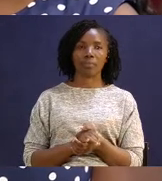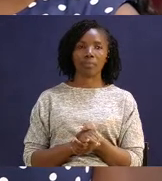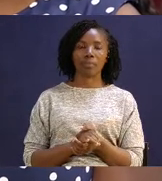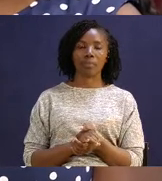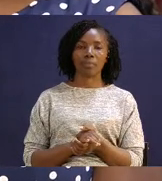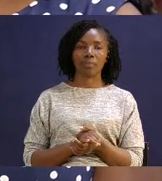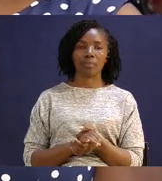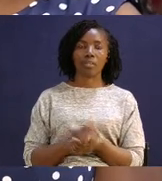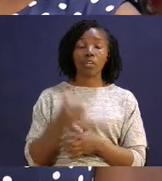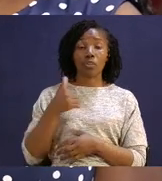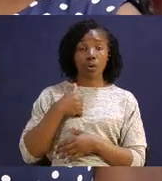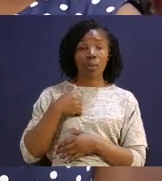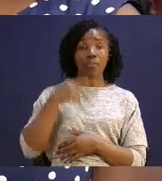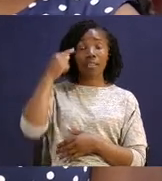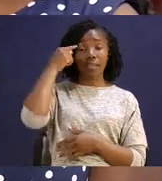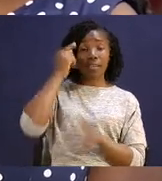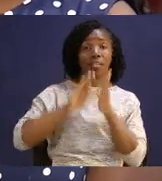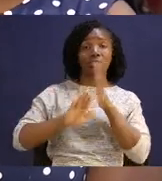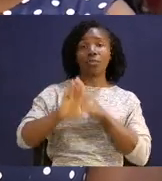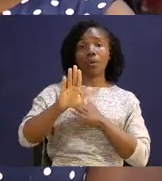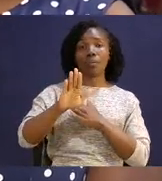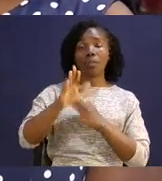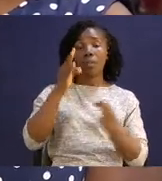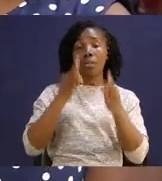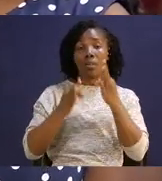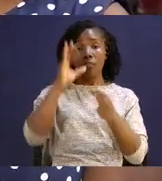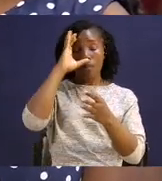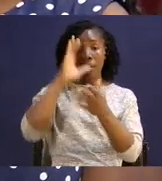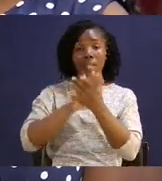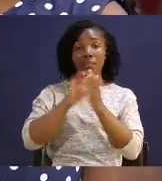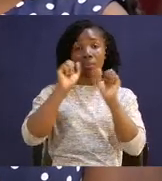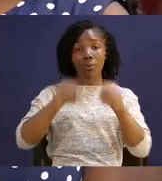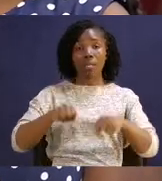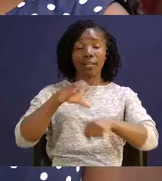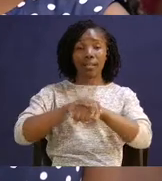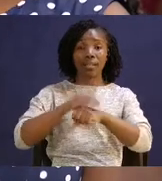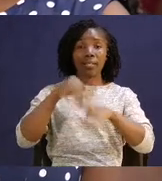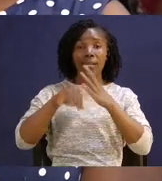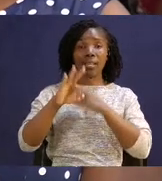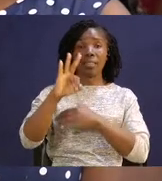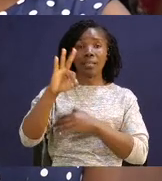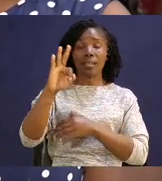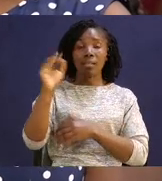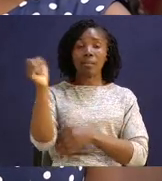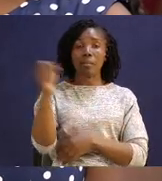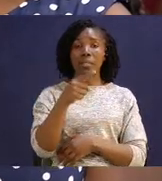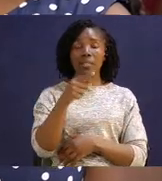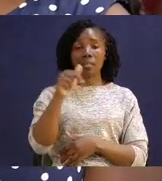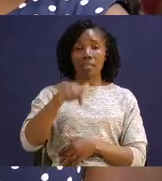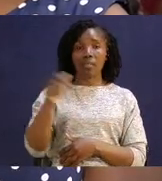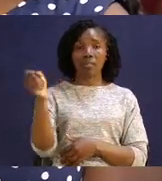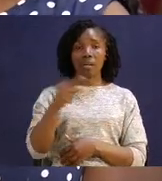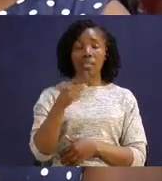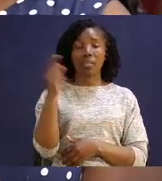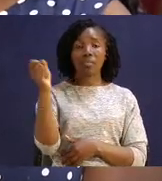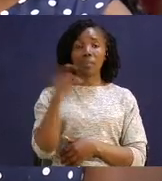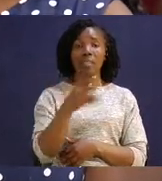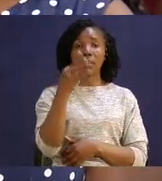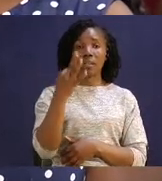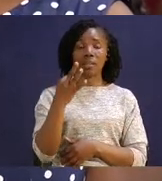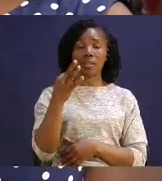So you have it in your head. You believe you can get it in 3 months. This month is when? April. April, May,